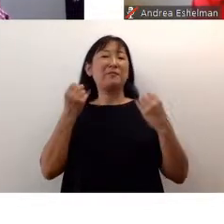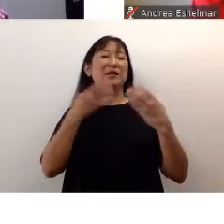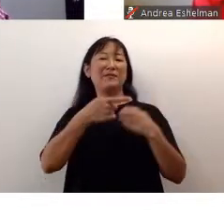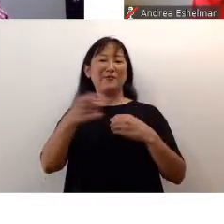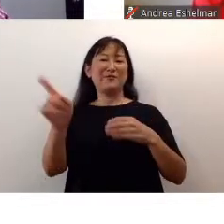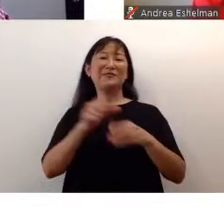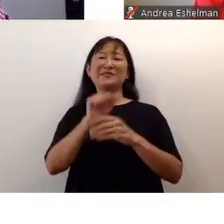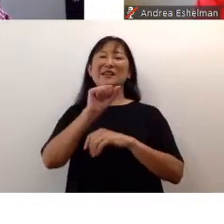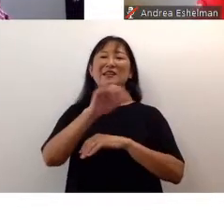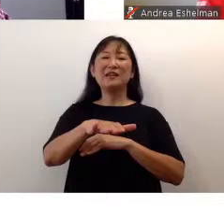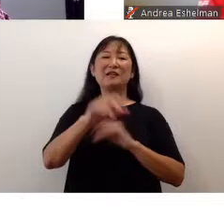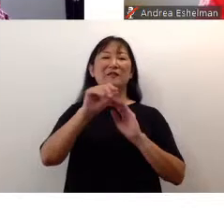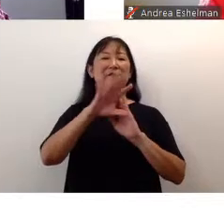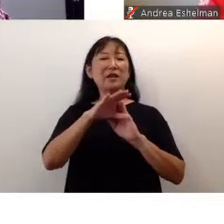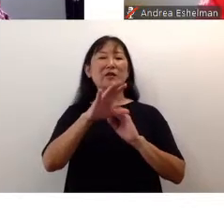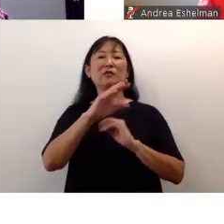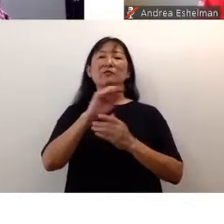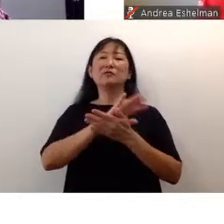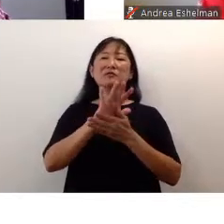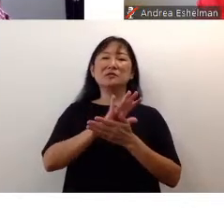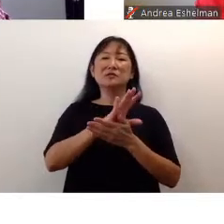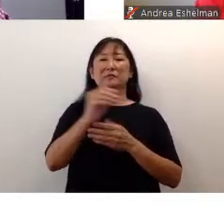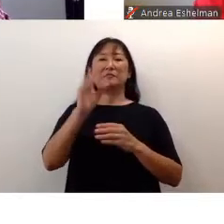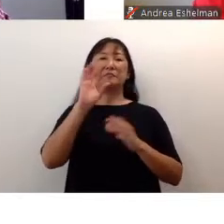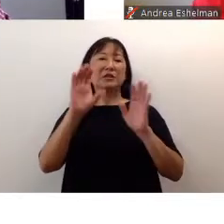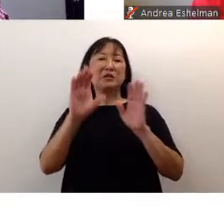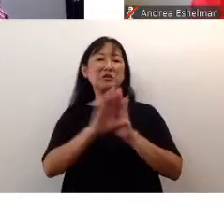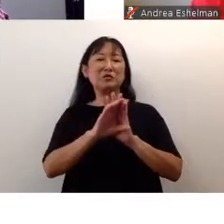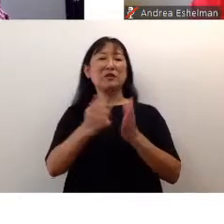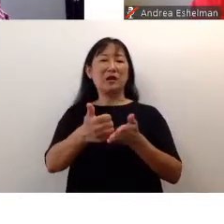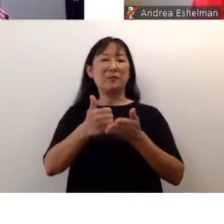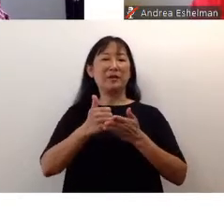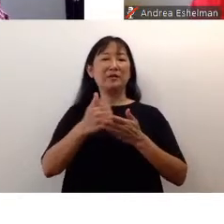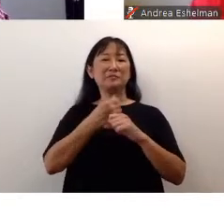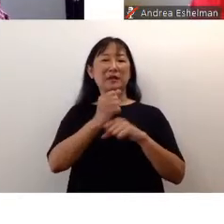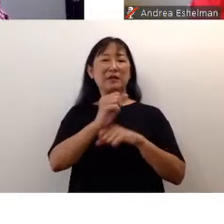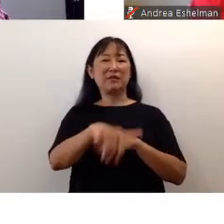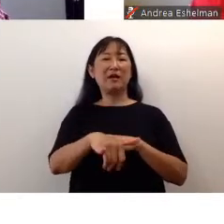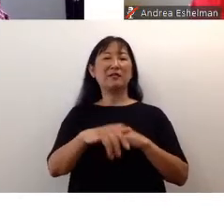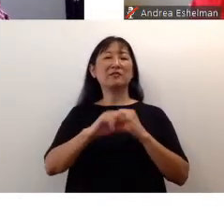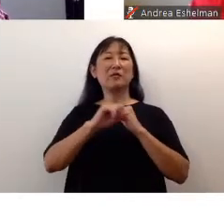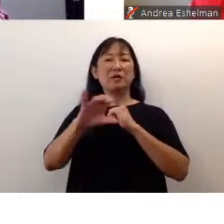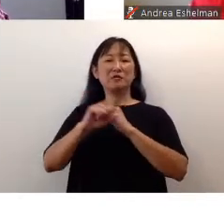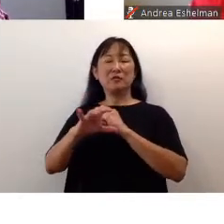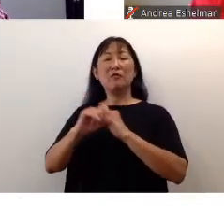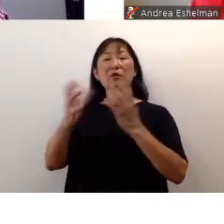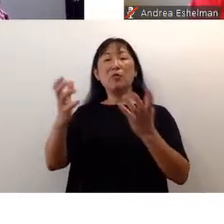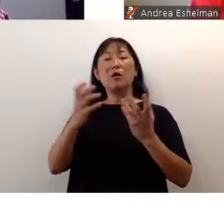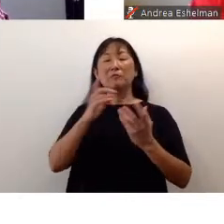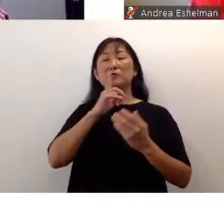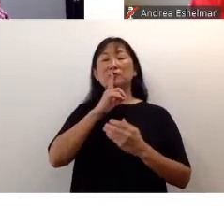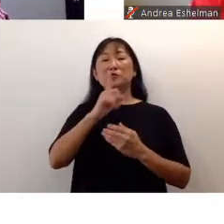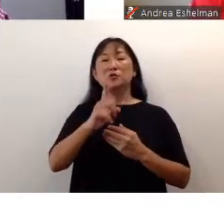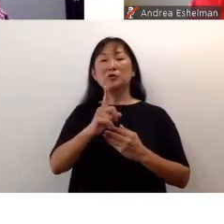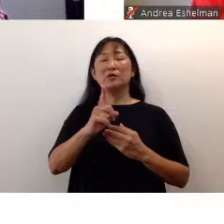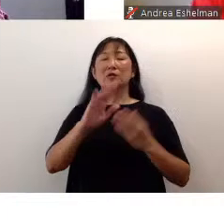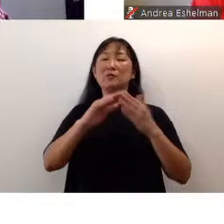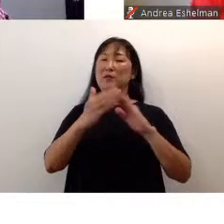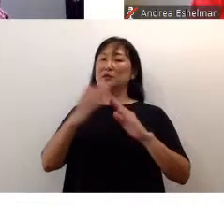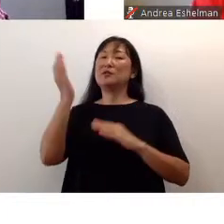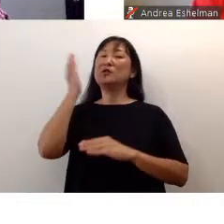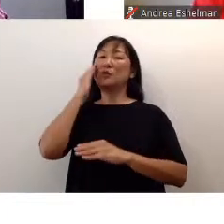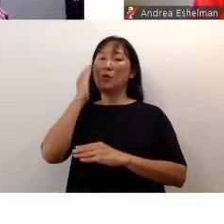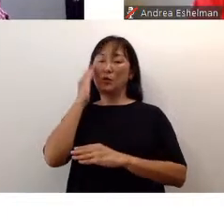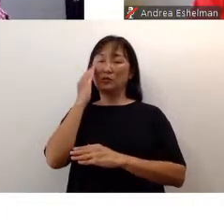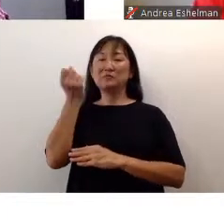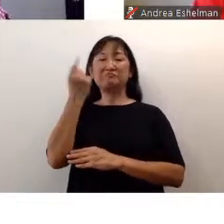videos and pictures to be able to help us with this one. We want to make sure that during this time, the community knows how hard all of you are working.